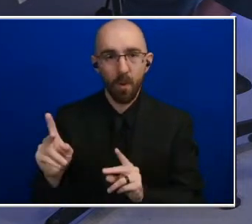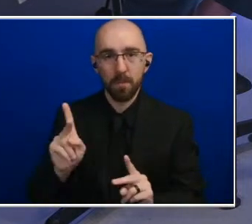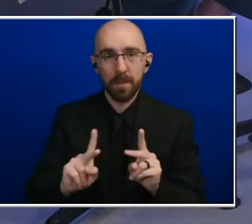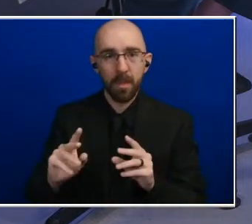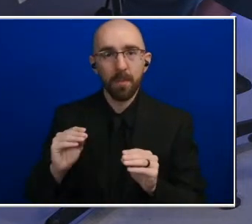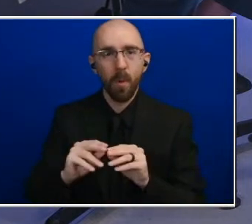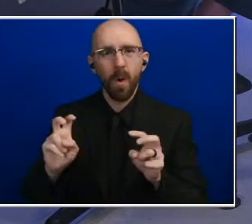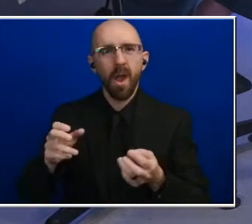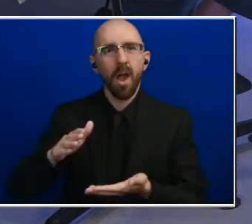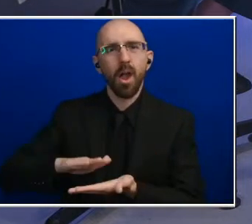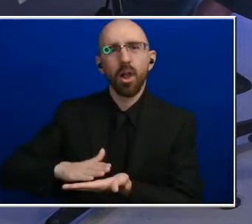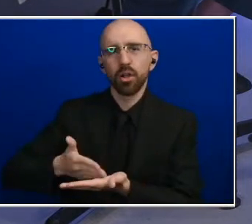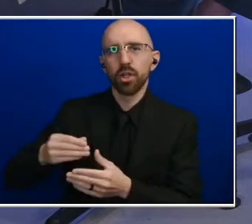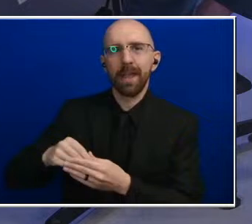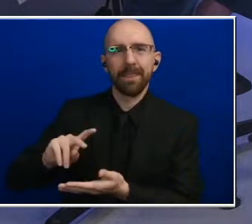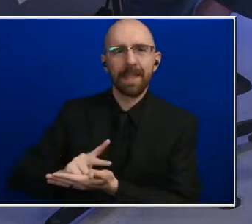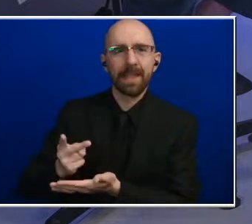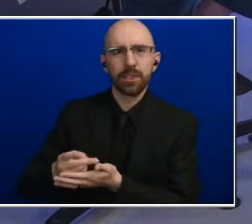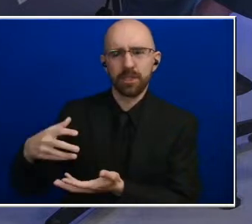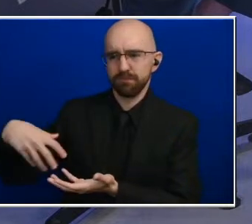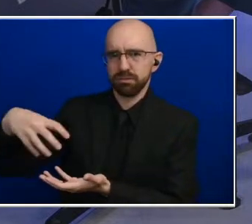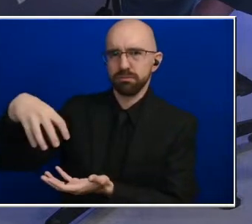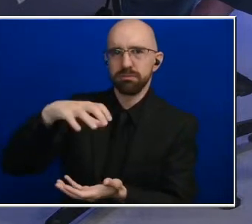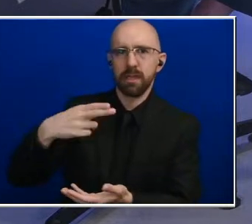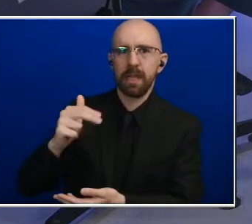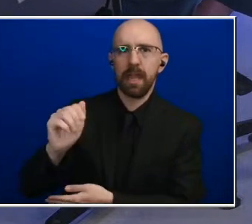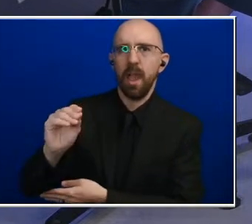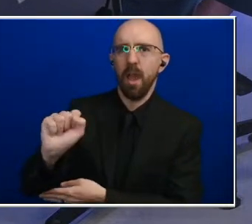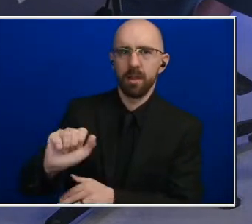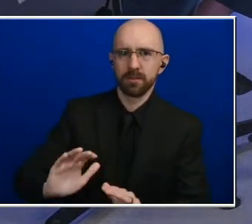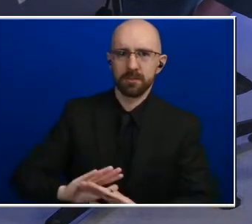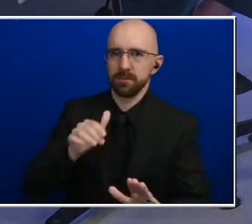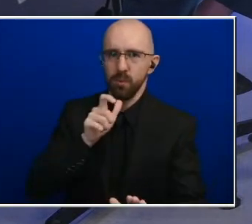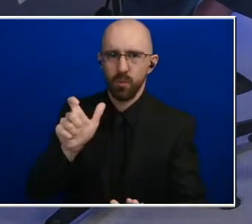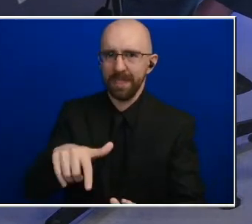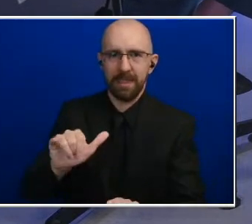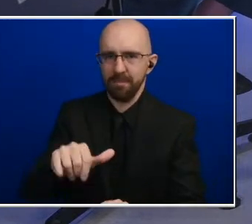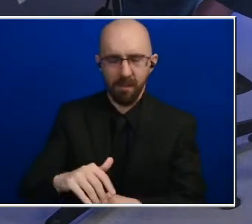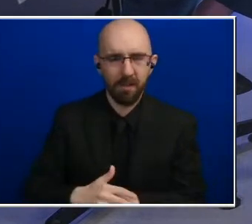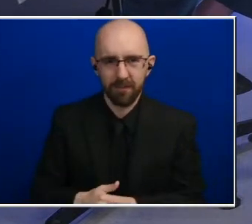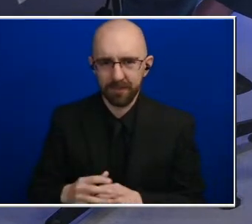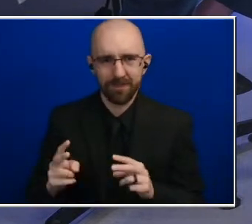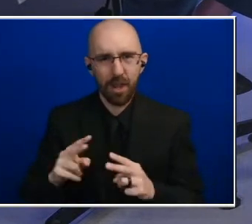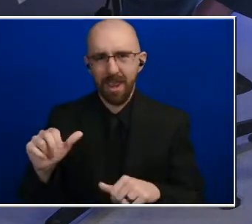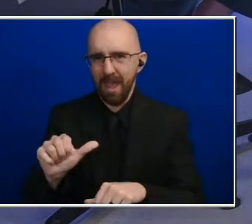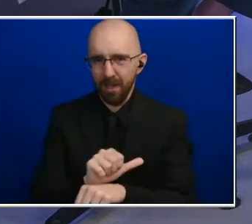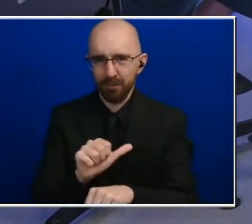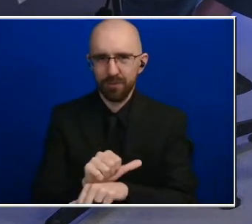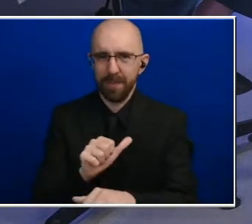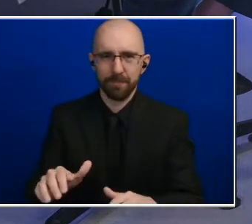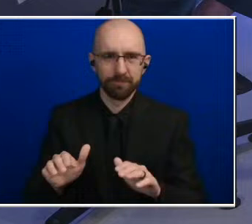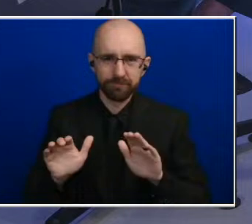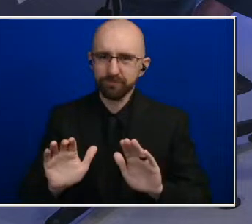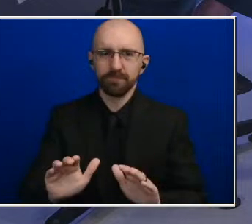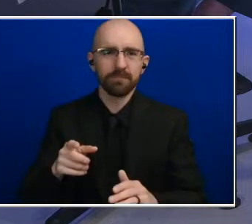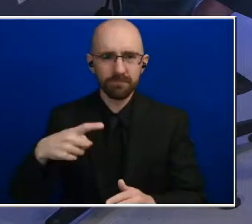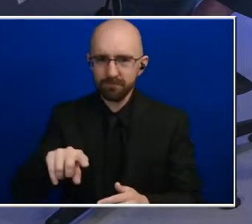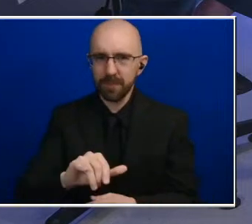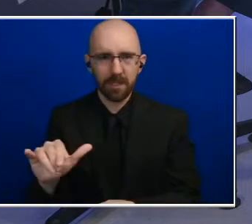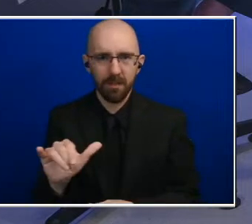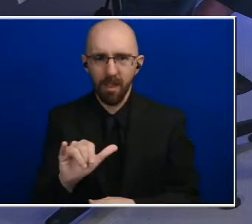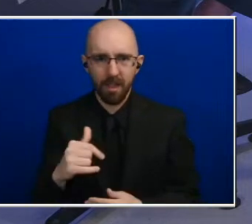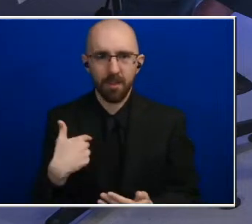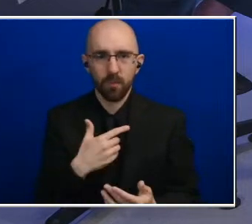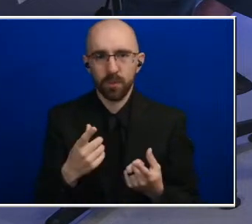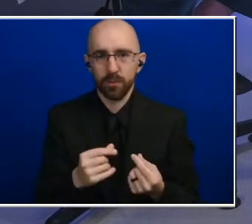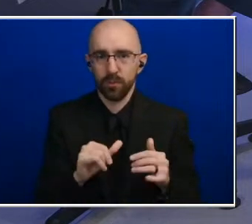equals more chaos. Yeah, and we don't need chaos down there. No. Because this is very algorithm driven, and you guys are just like, we do this in a pattern that